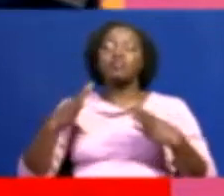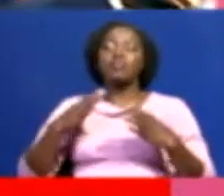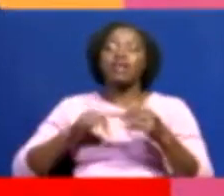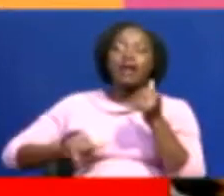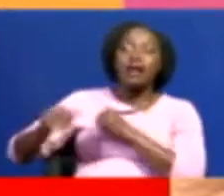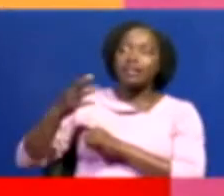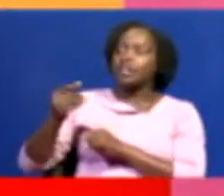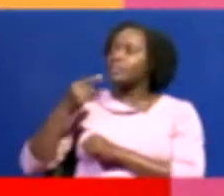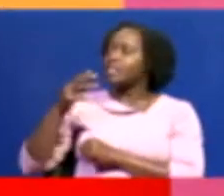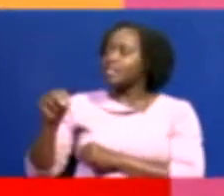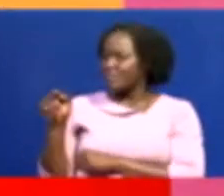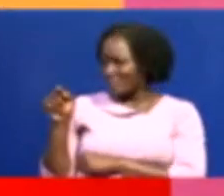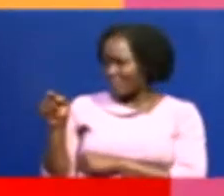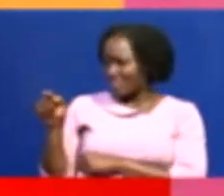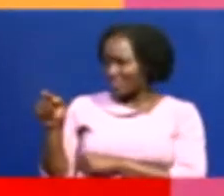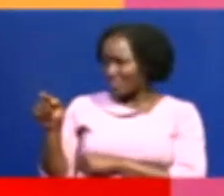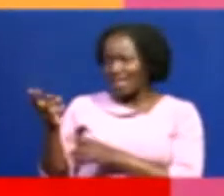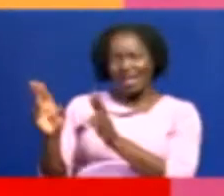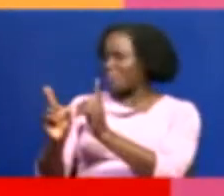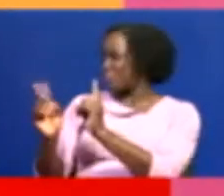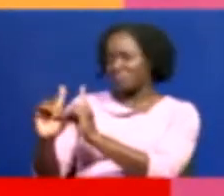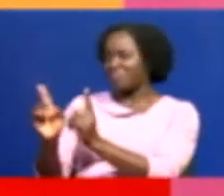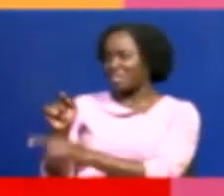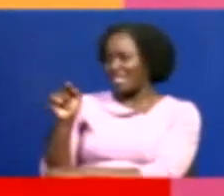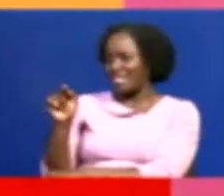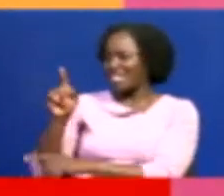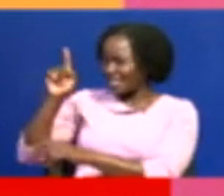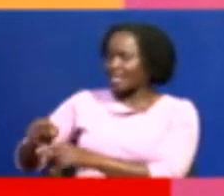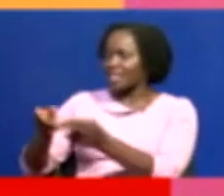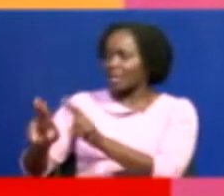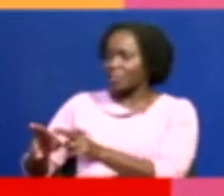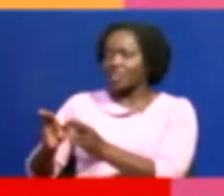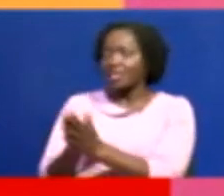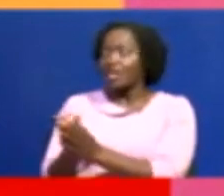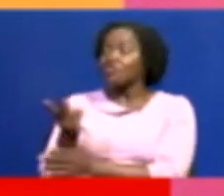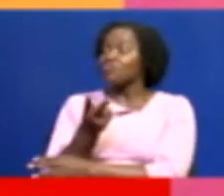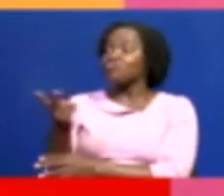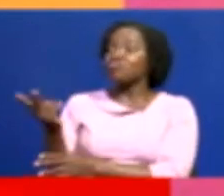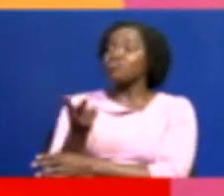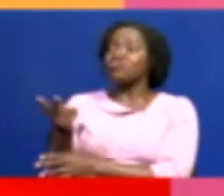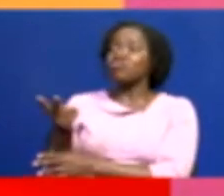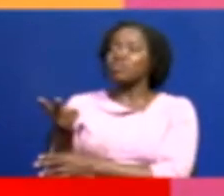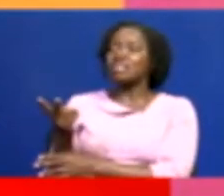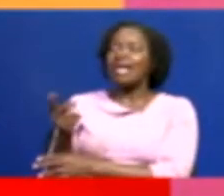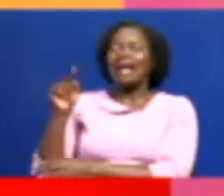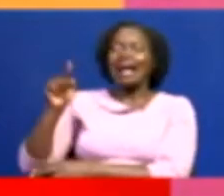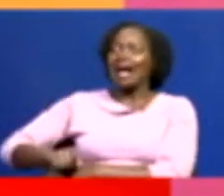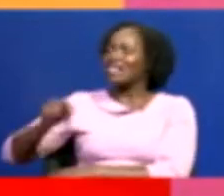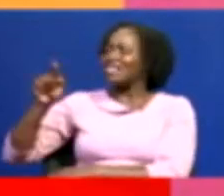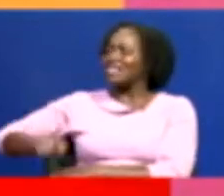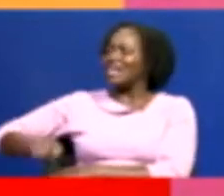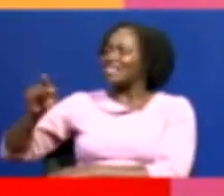them this is not going to happen, this can't happen. Okay. Those can'ts are so many at this particular